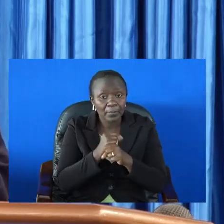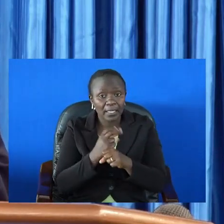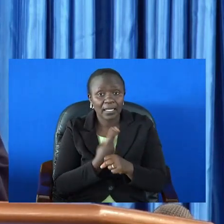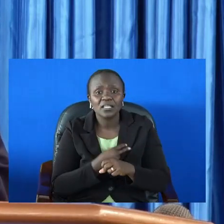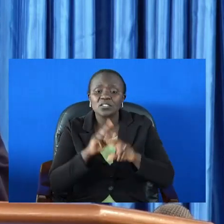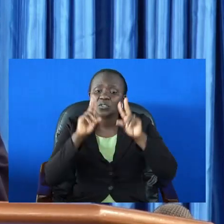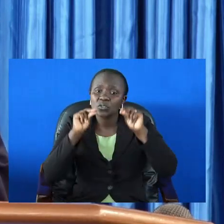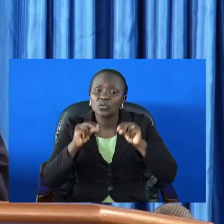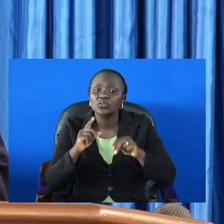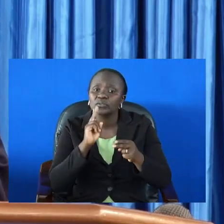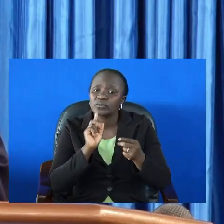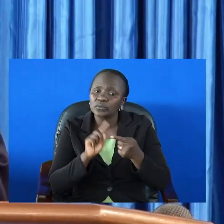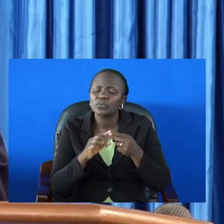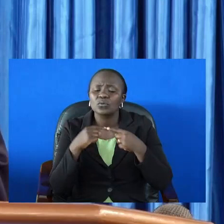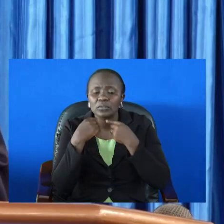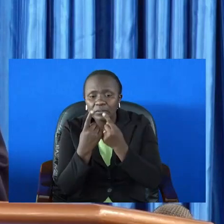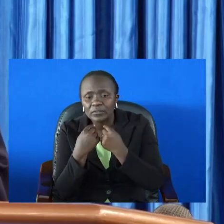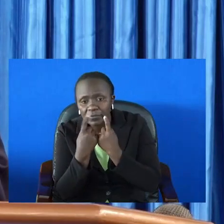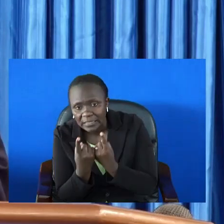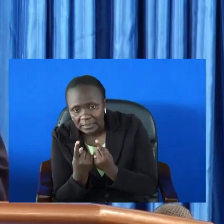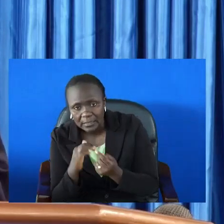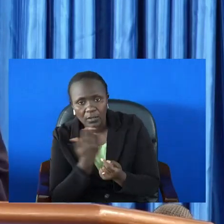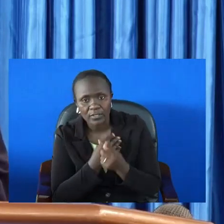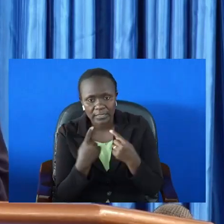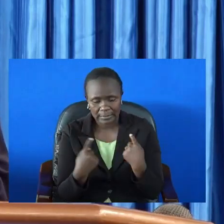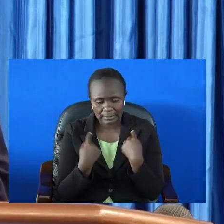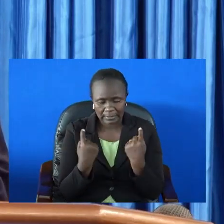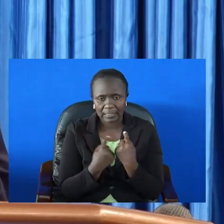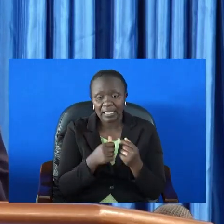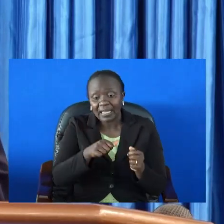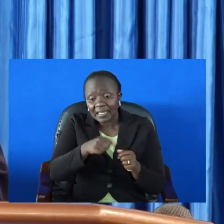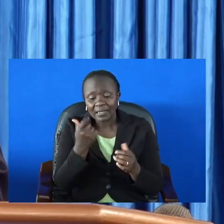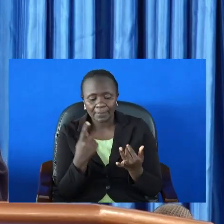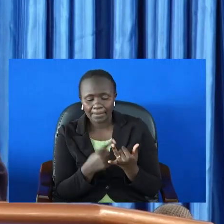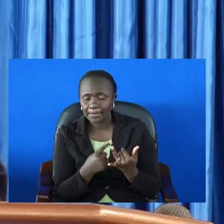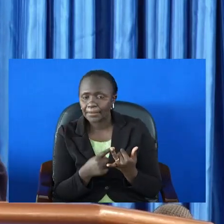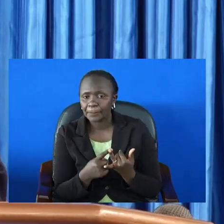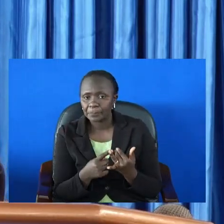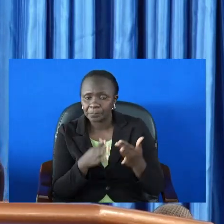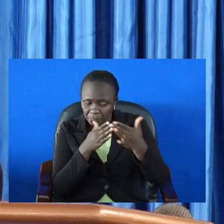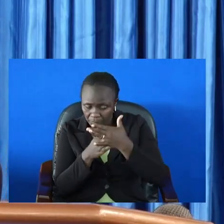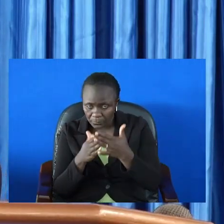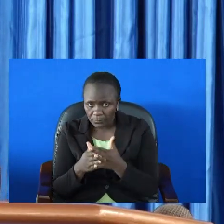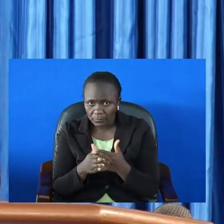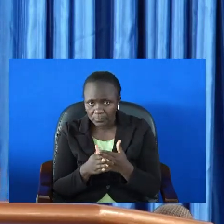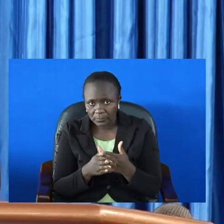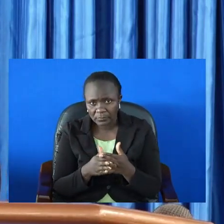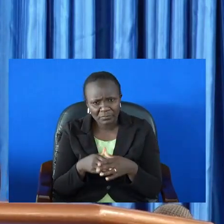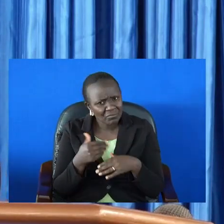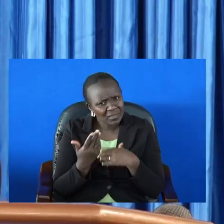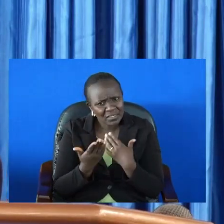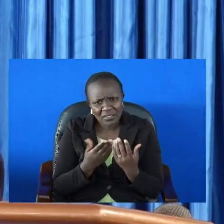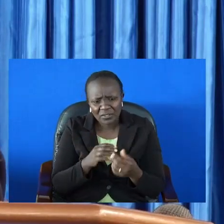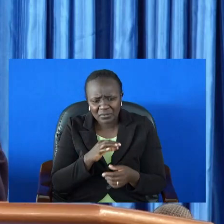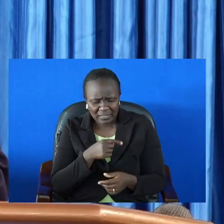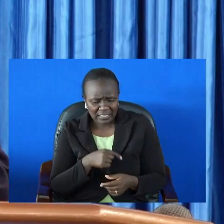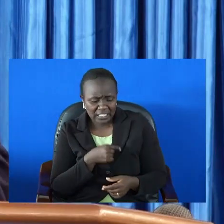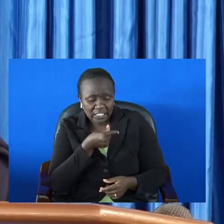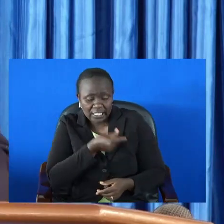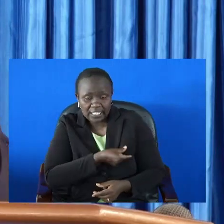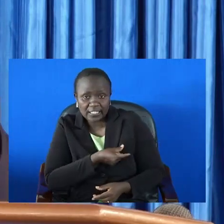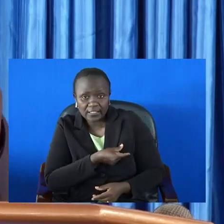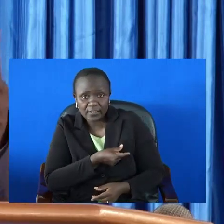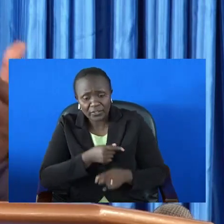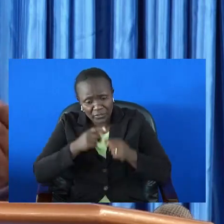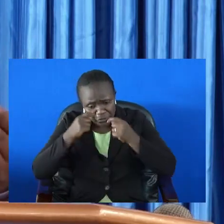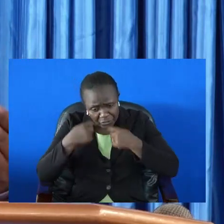to repent. Another thing that causes us, or an obstacle, is guilty conscience. When we